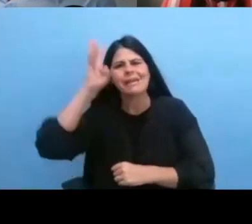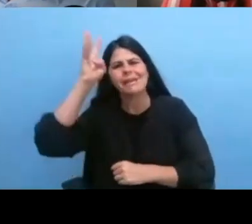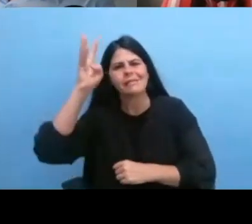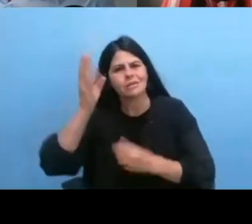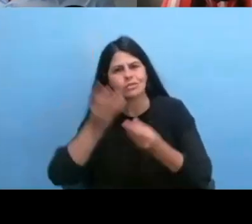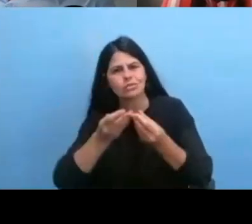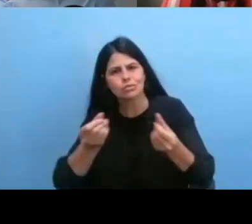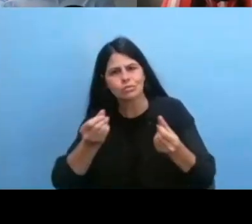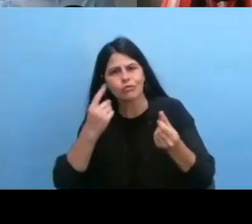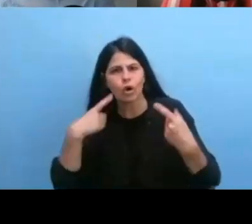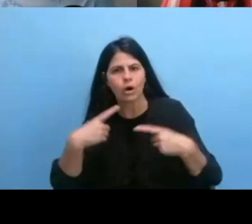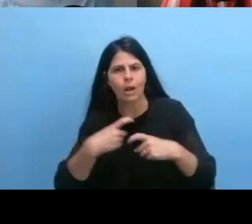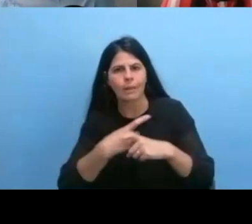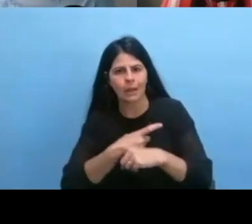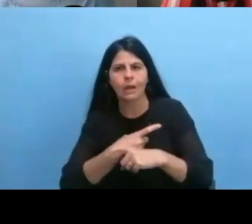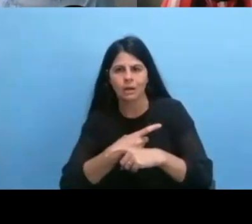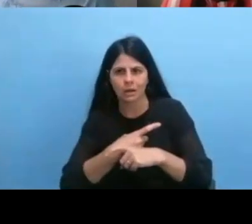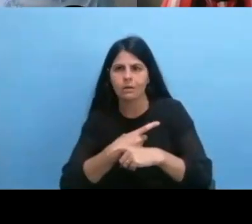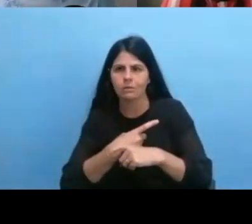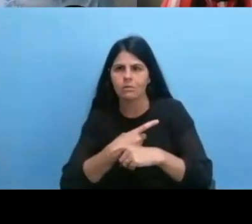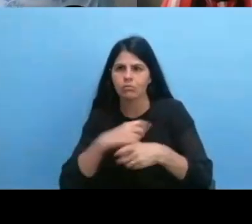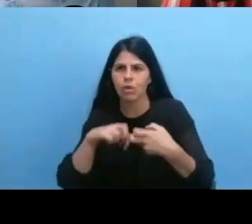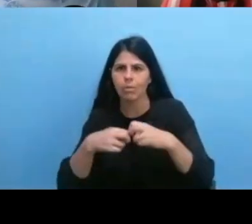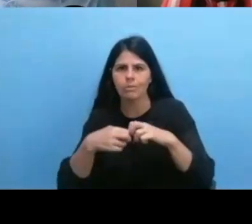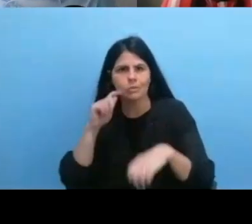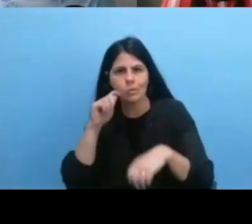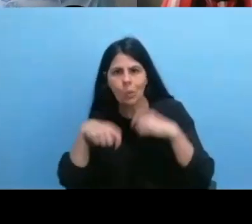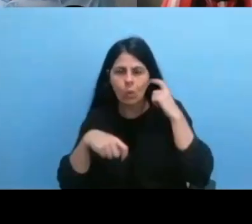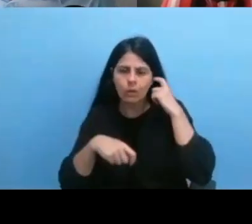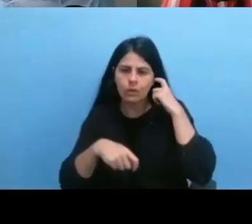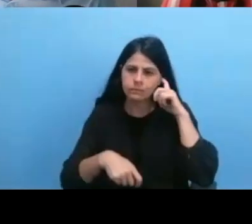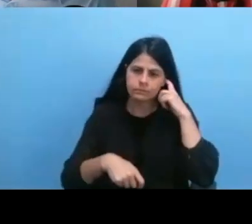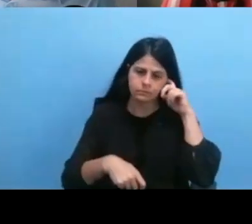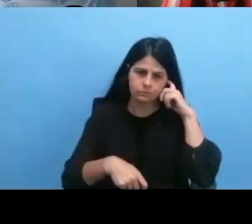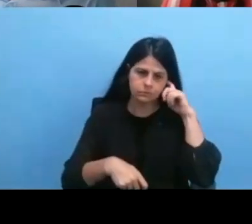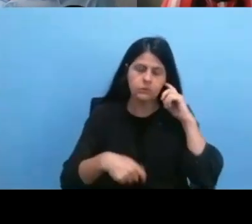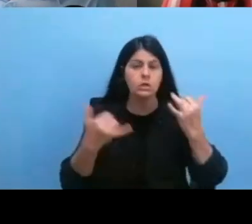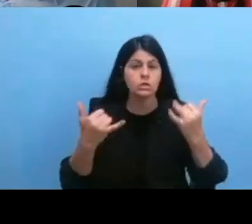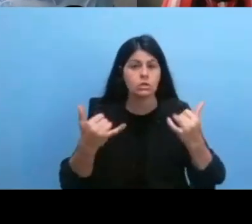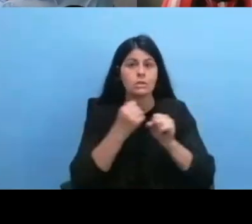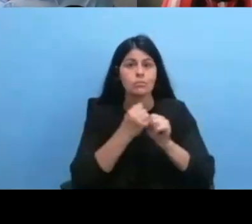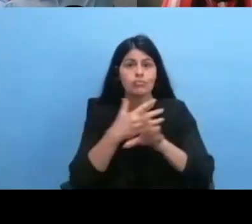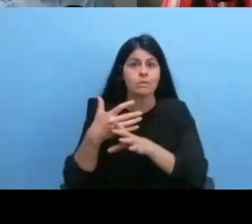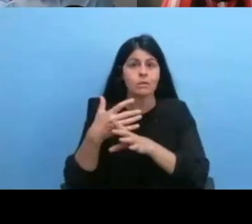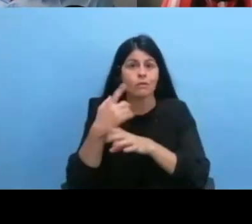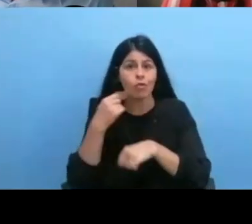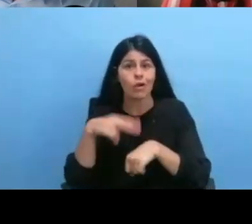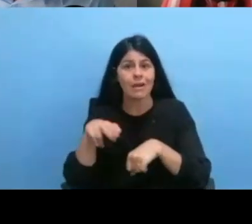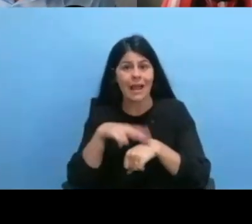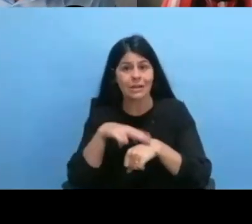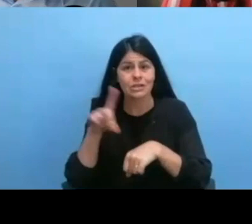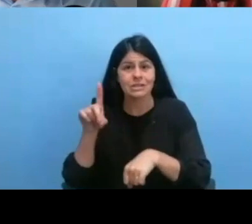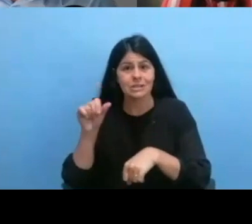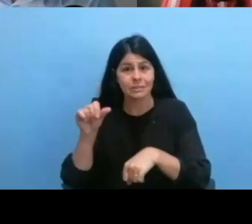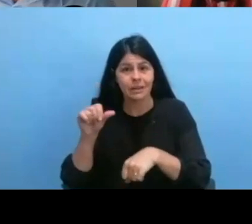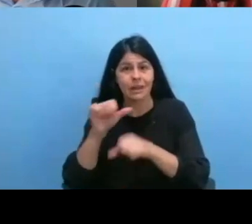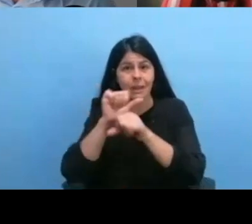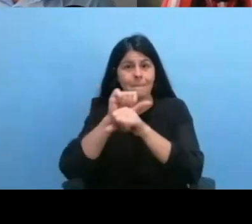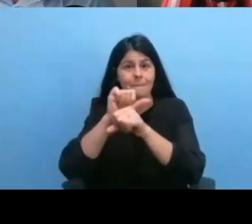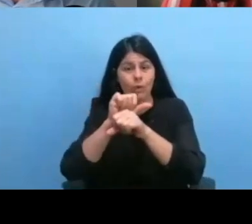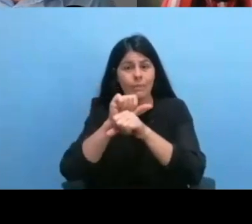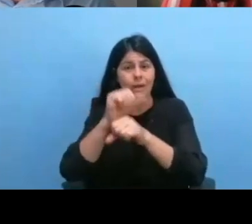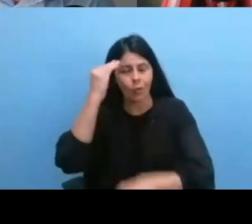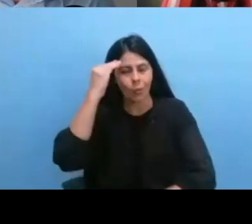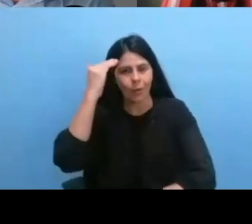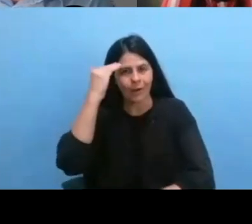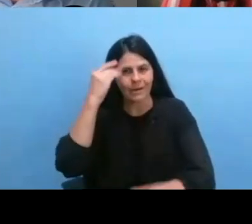very cool. So since this is preparation for National Disability Employment Awareness Month, I want